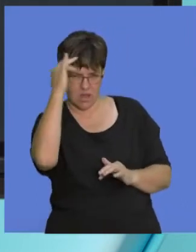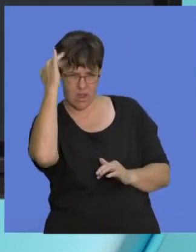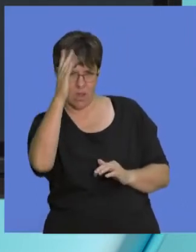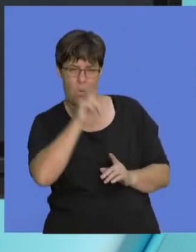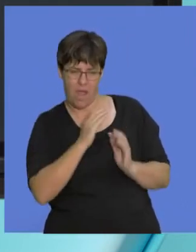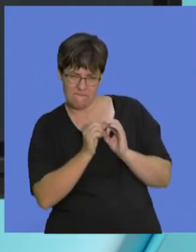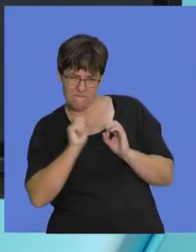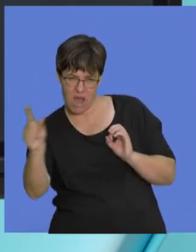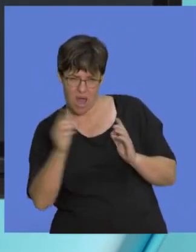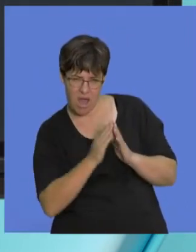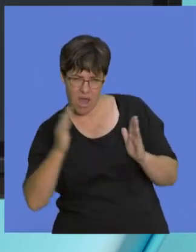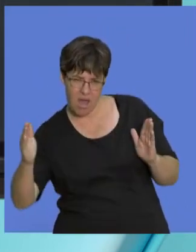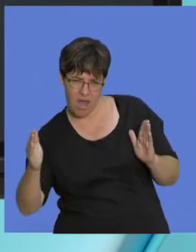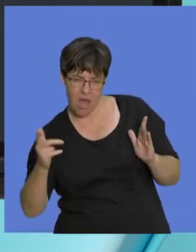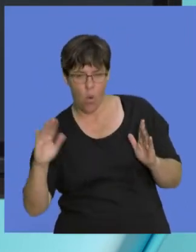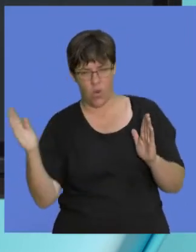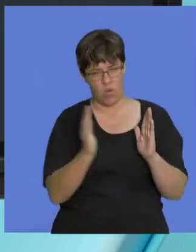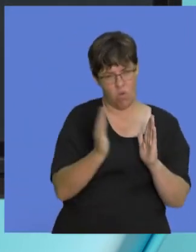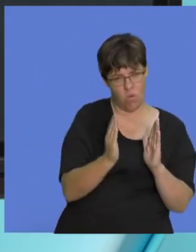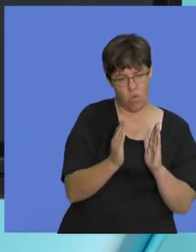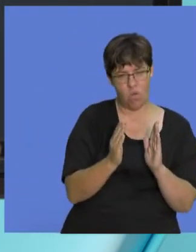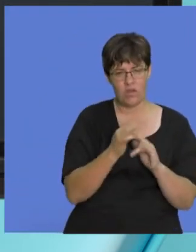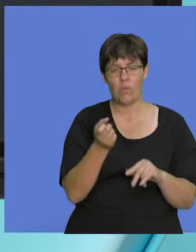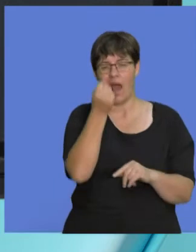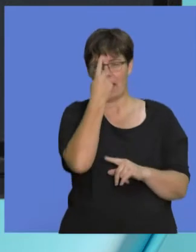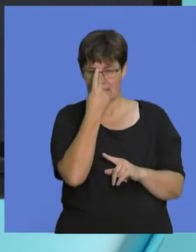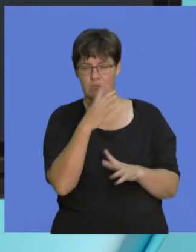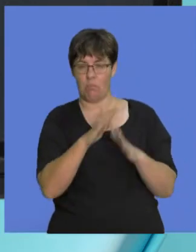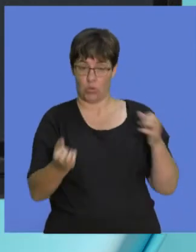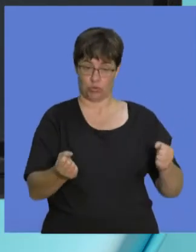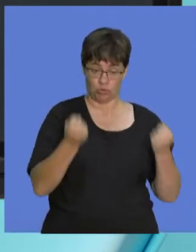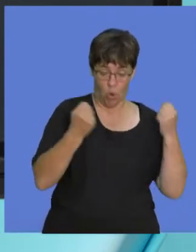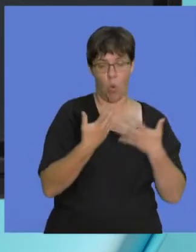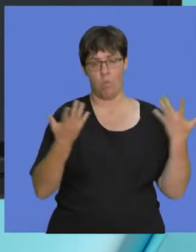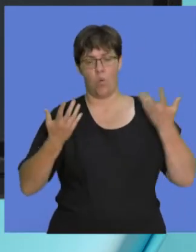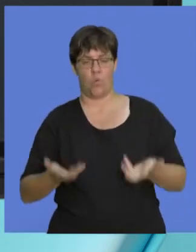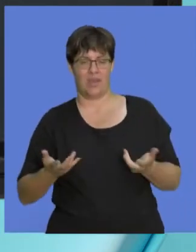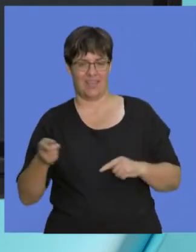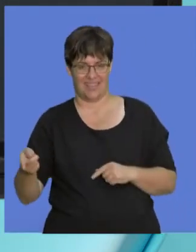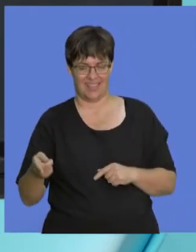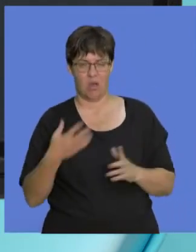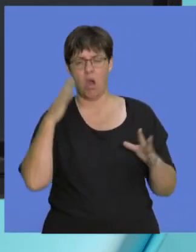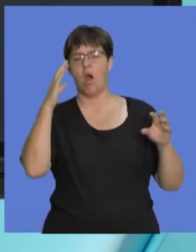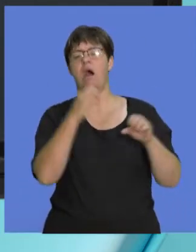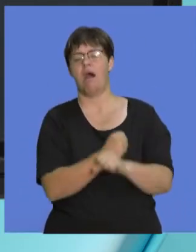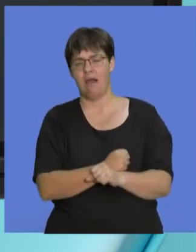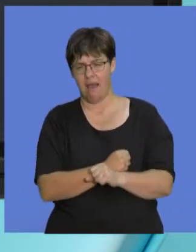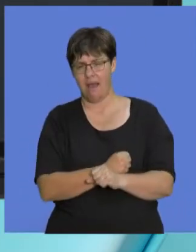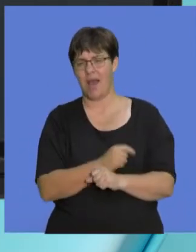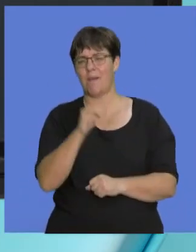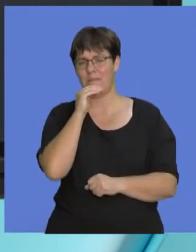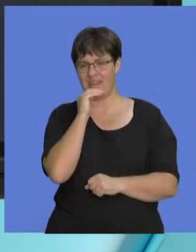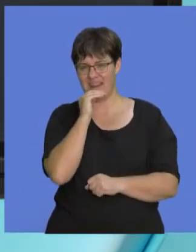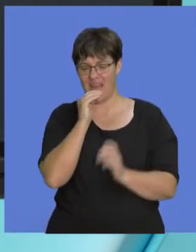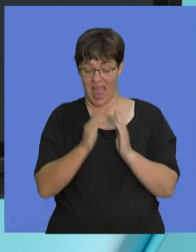where we start. And then if we eliminate based on our understanding of the concept involved, I think then we are able to say, okay,